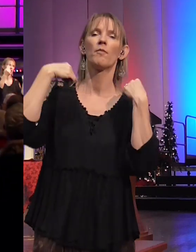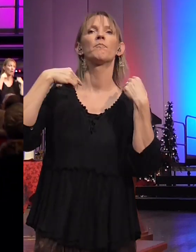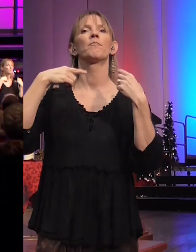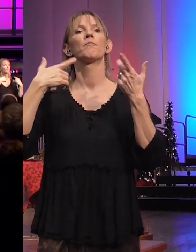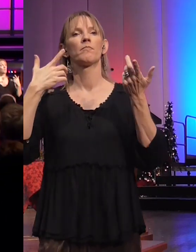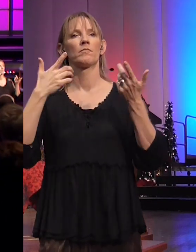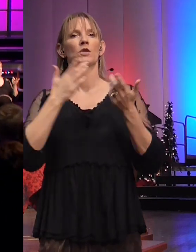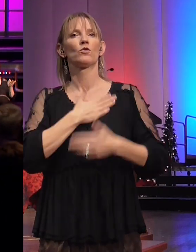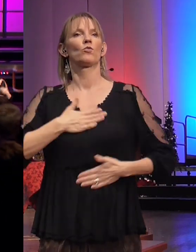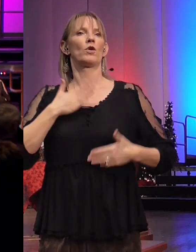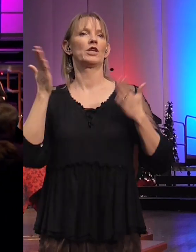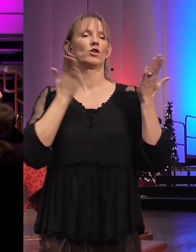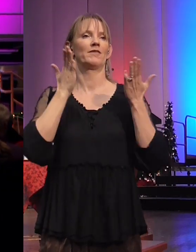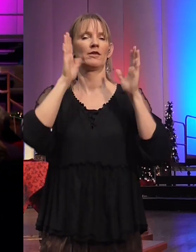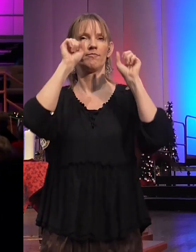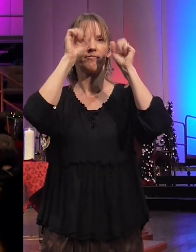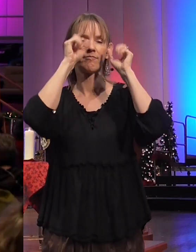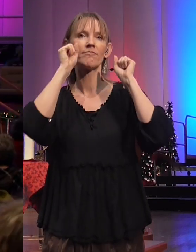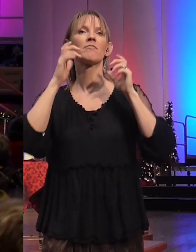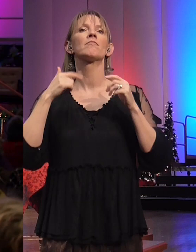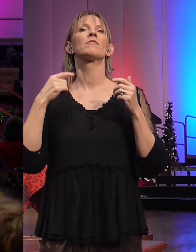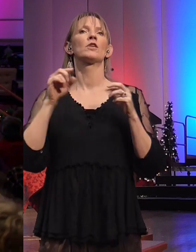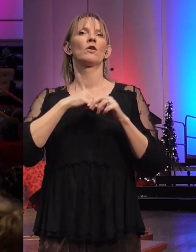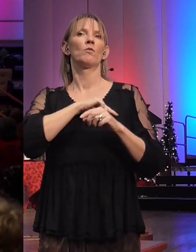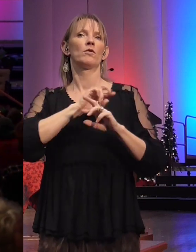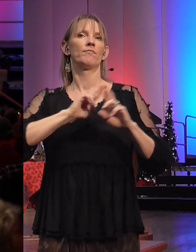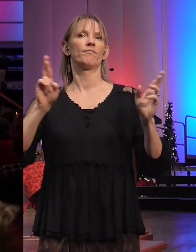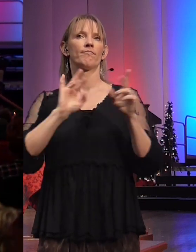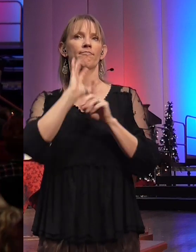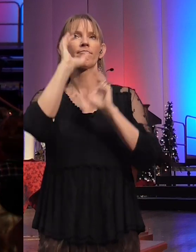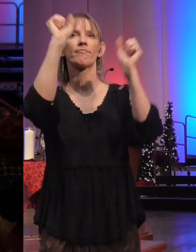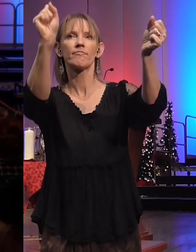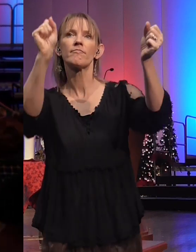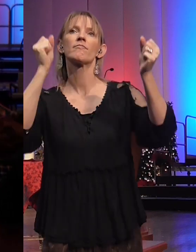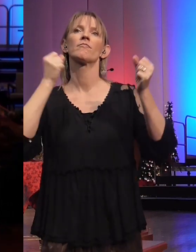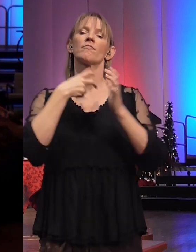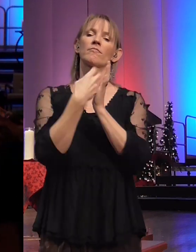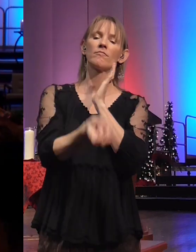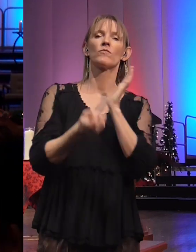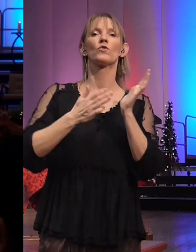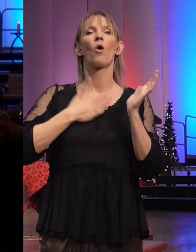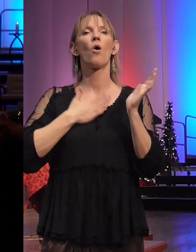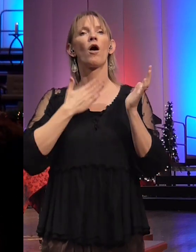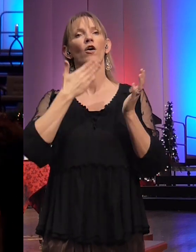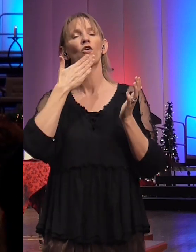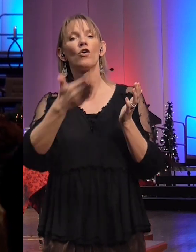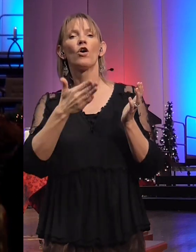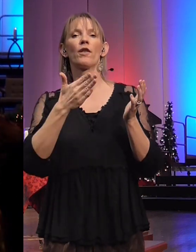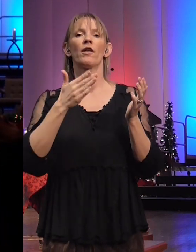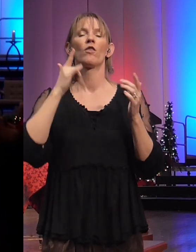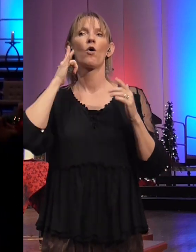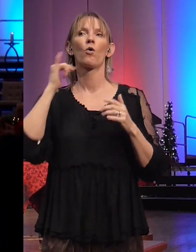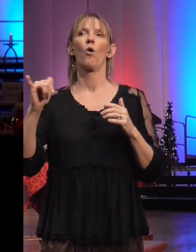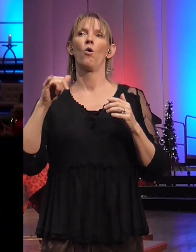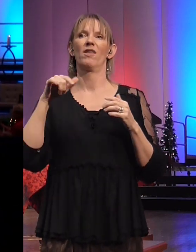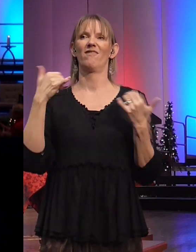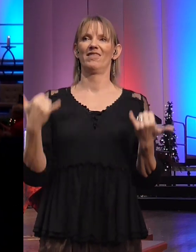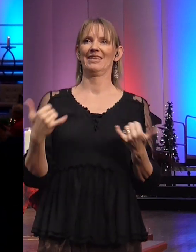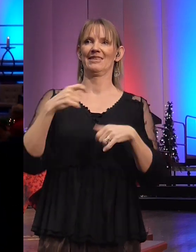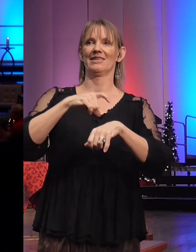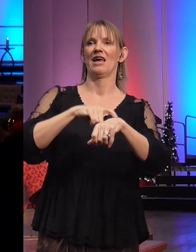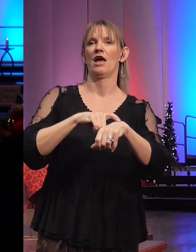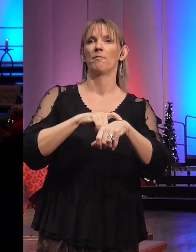these incredible services. So we go forth now into the joy, into the good, and into the gold of this